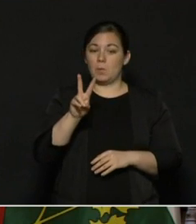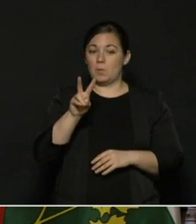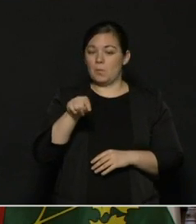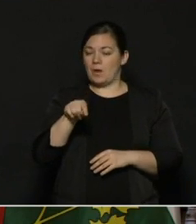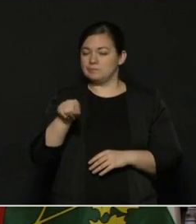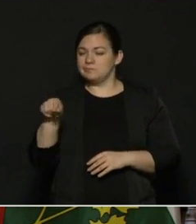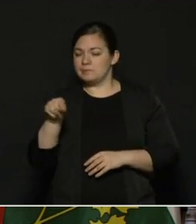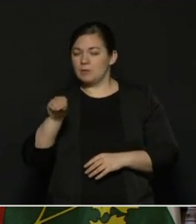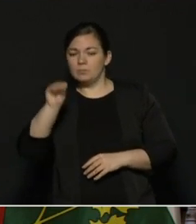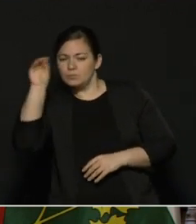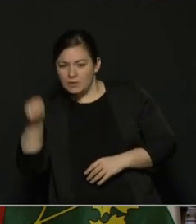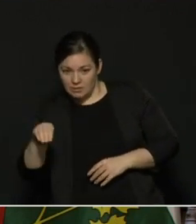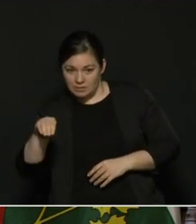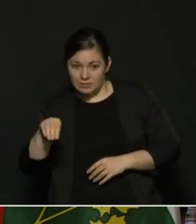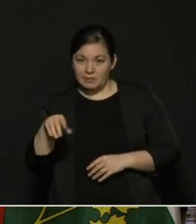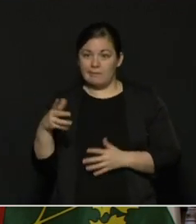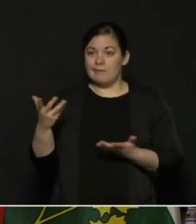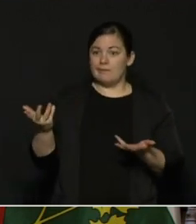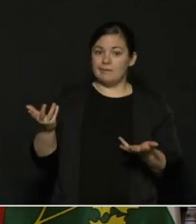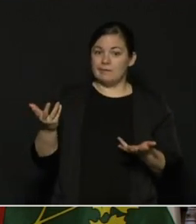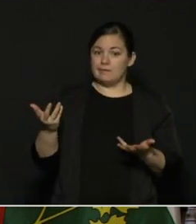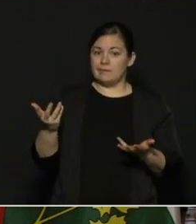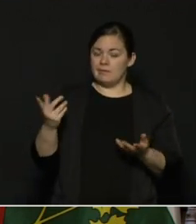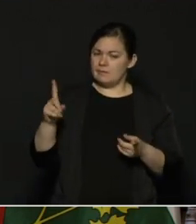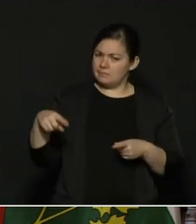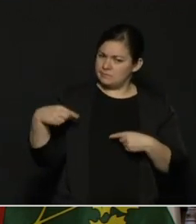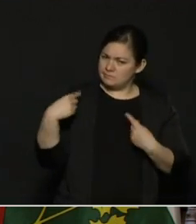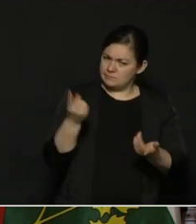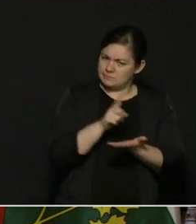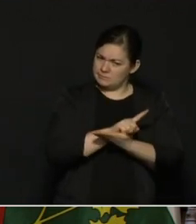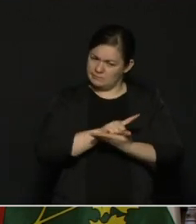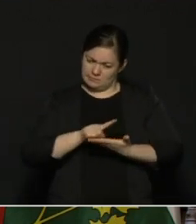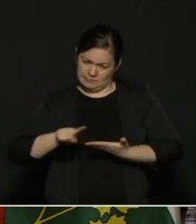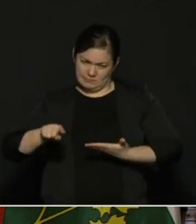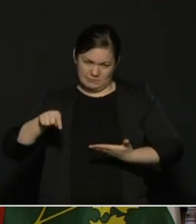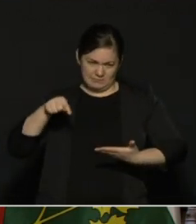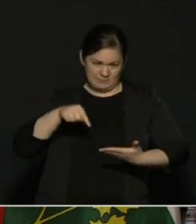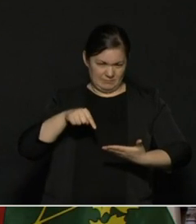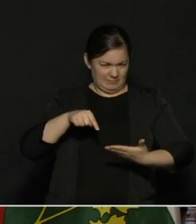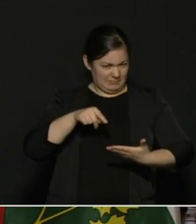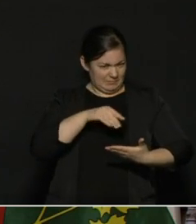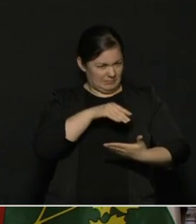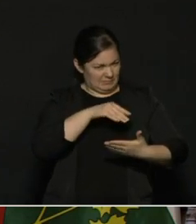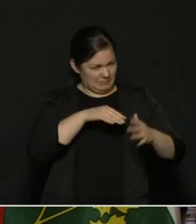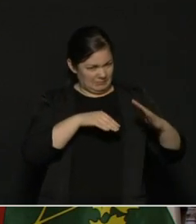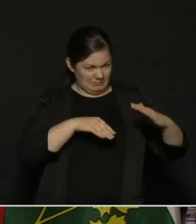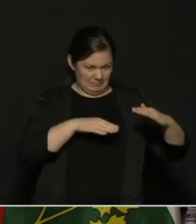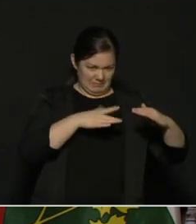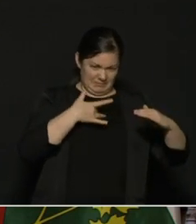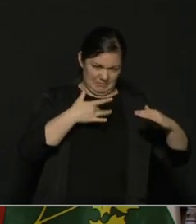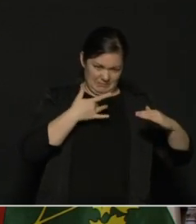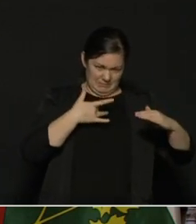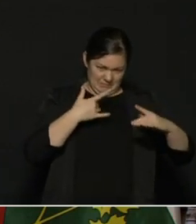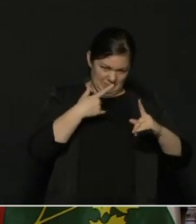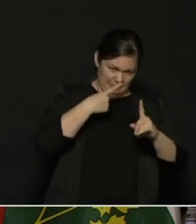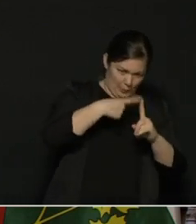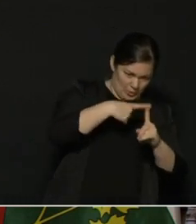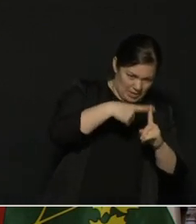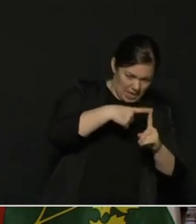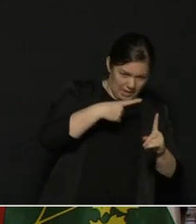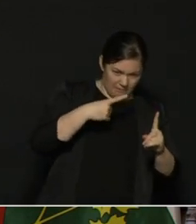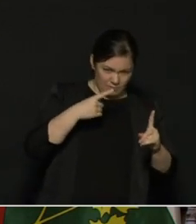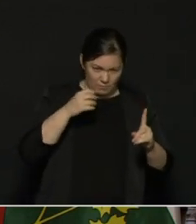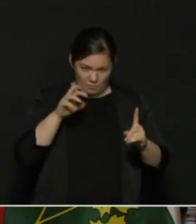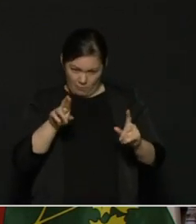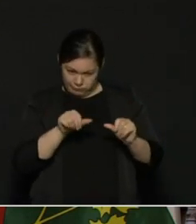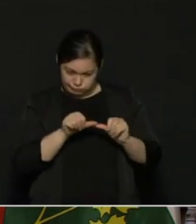course of the week. And, is this a good sign just generally that this is the trajectory things are on